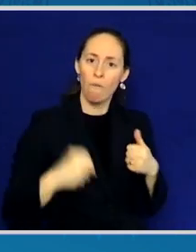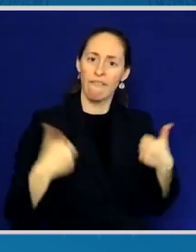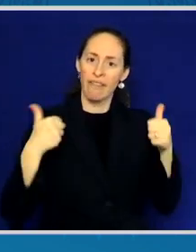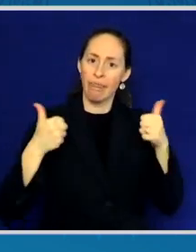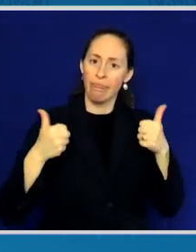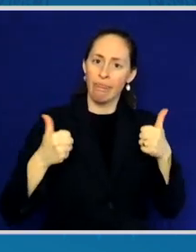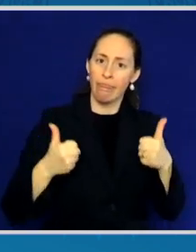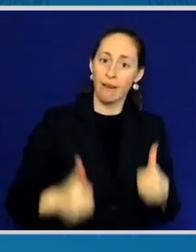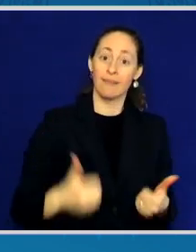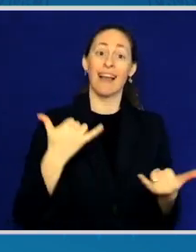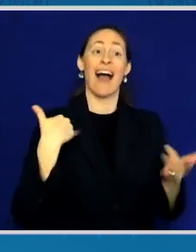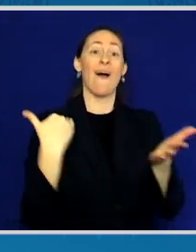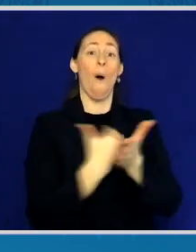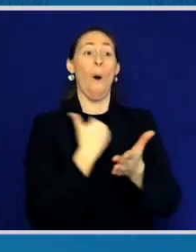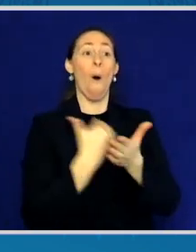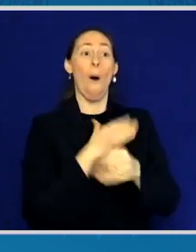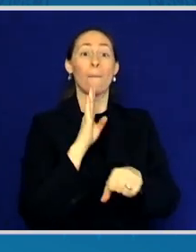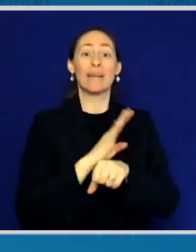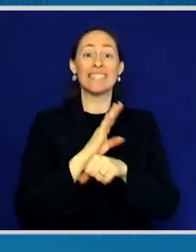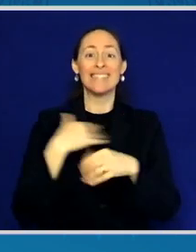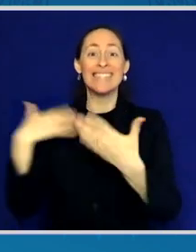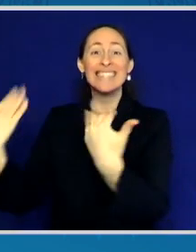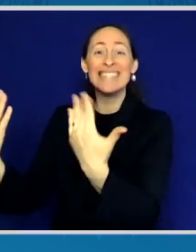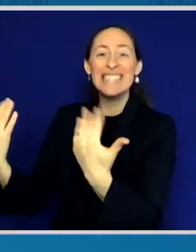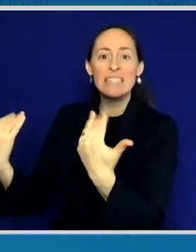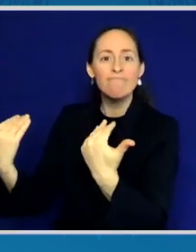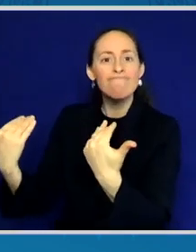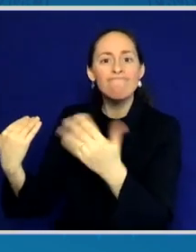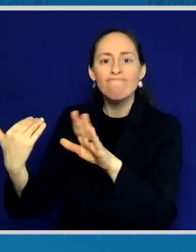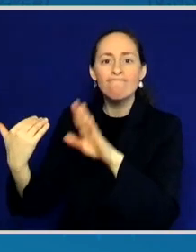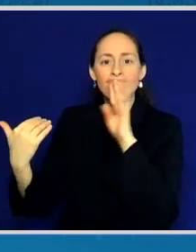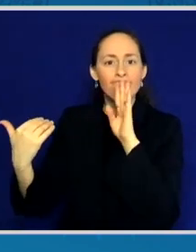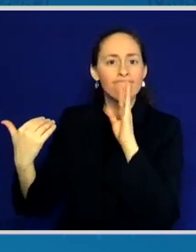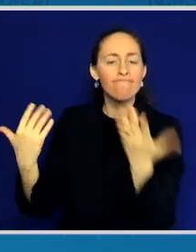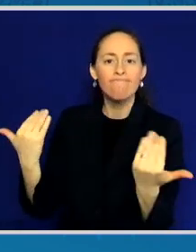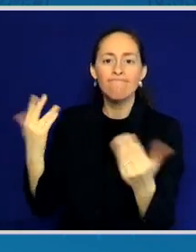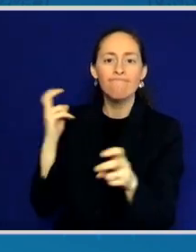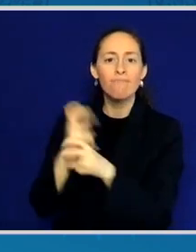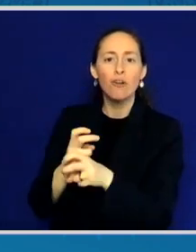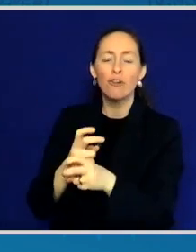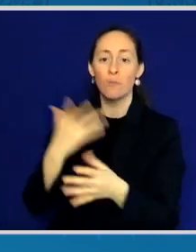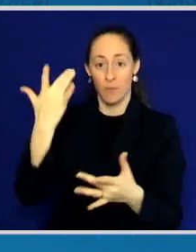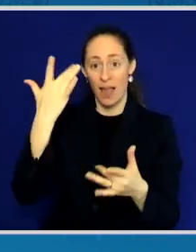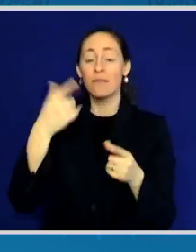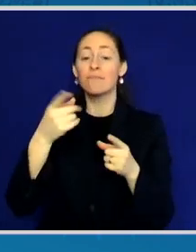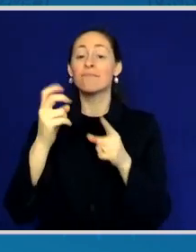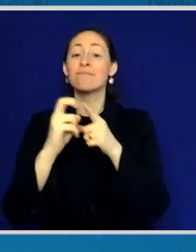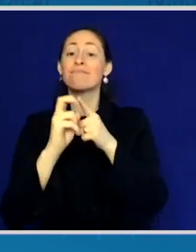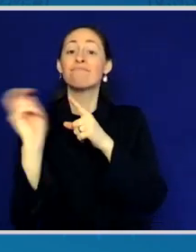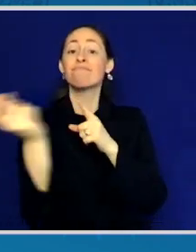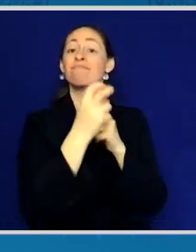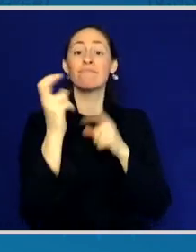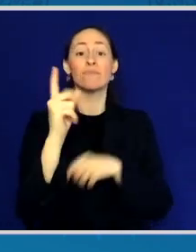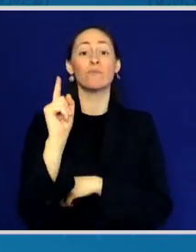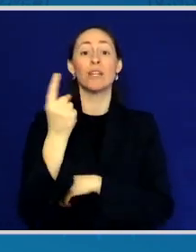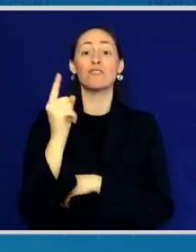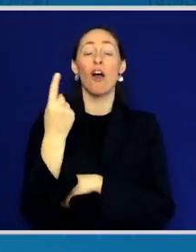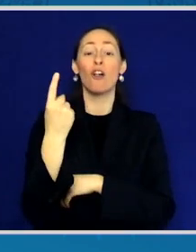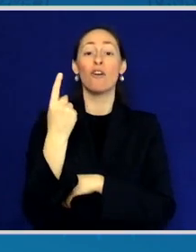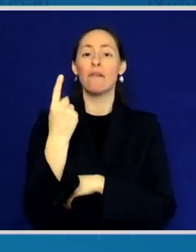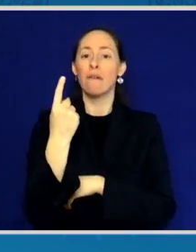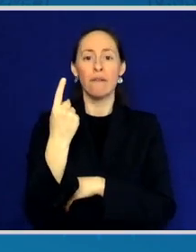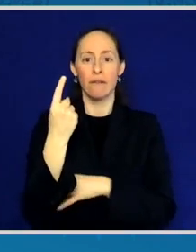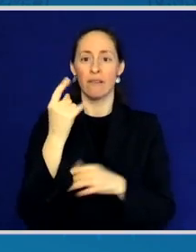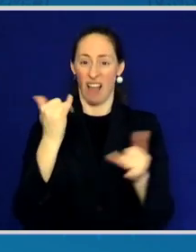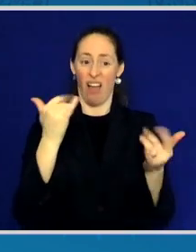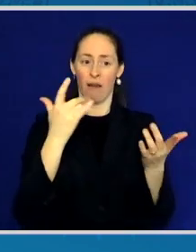doors. We know that $1 spent on transit equates and becomes about $3 in economic